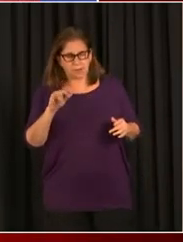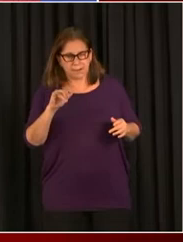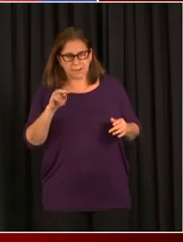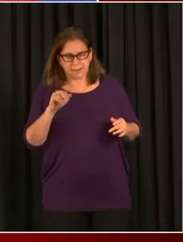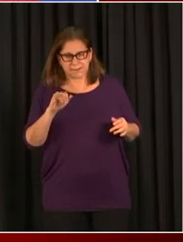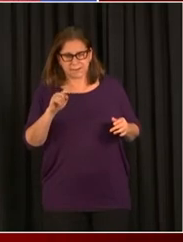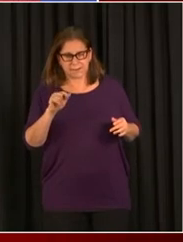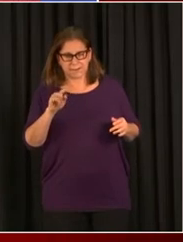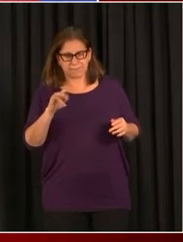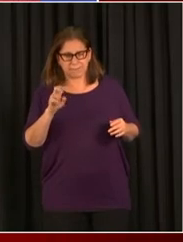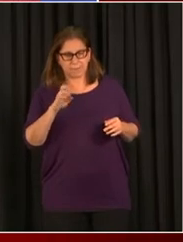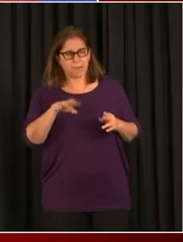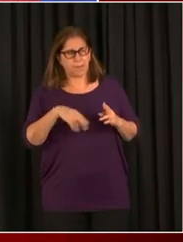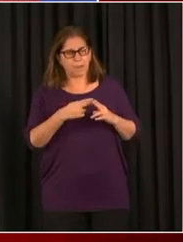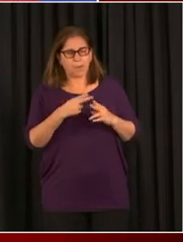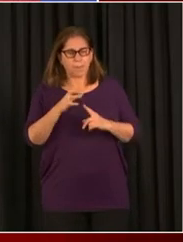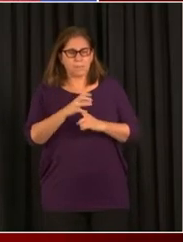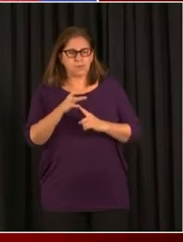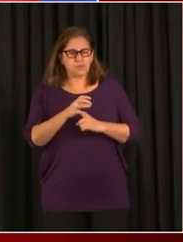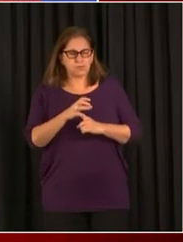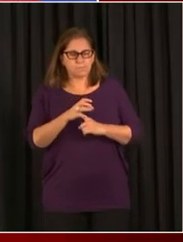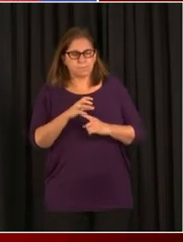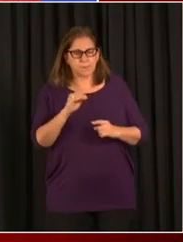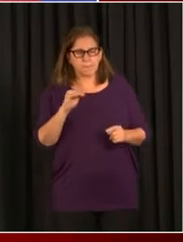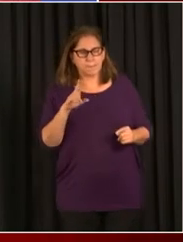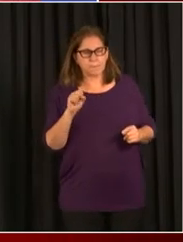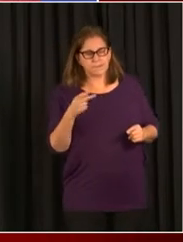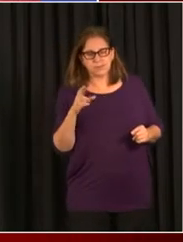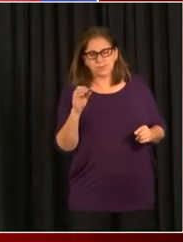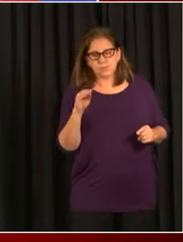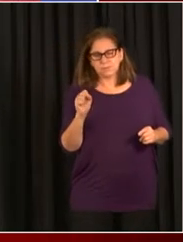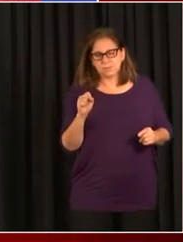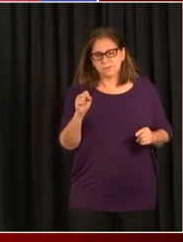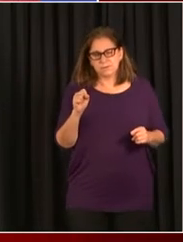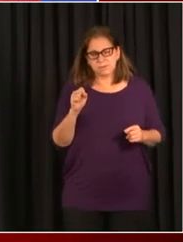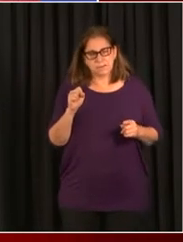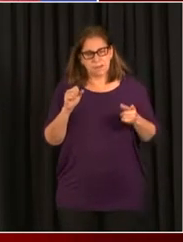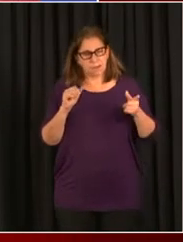mushrooms. I don't know, have you decided how you feel about that?